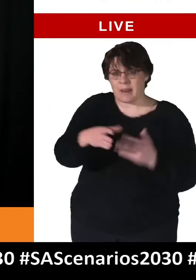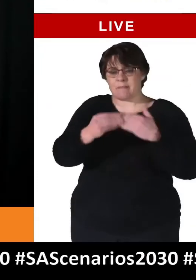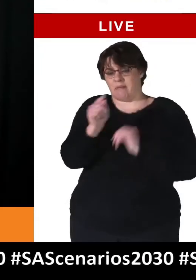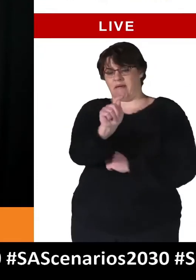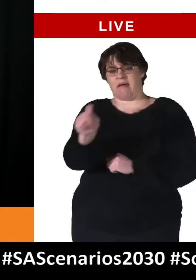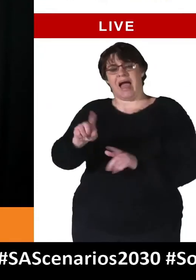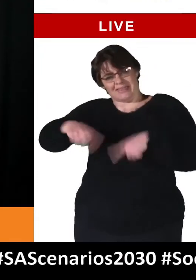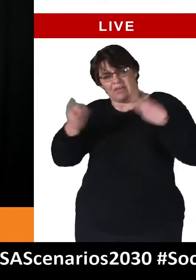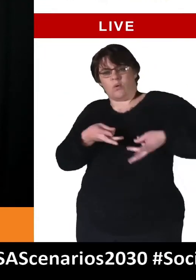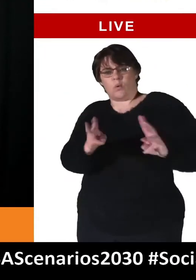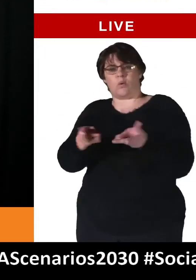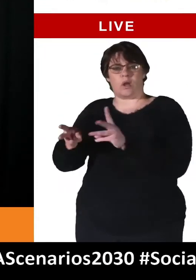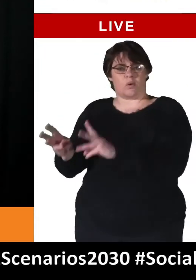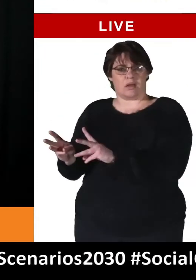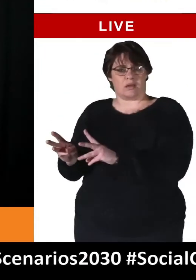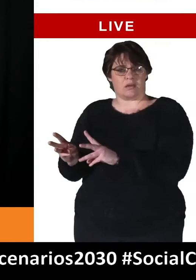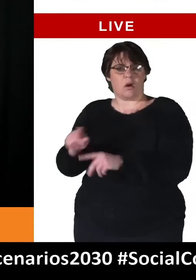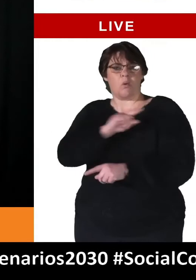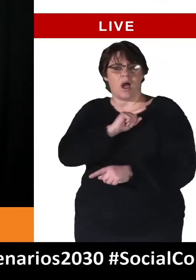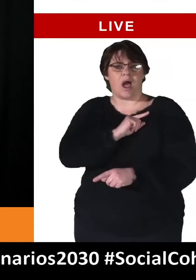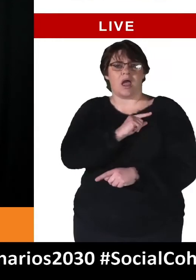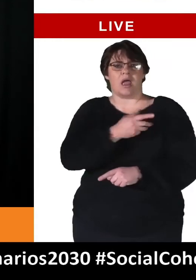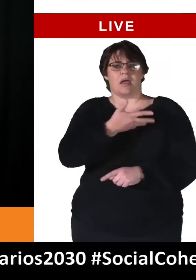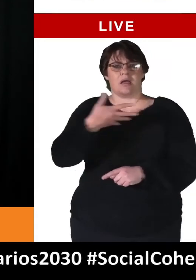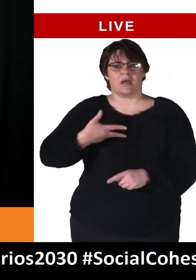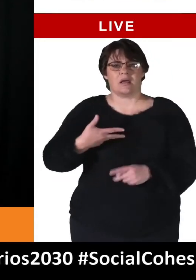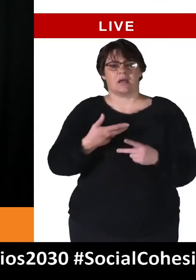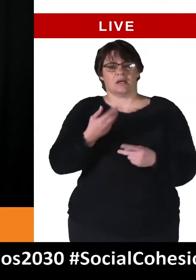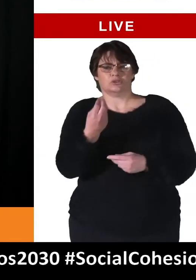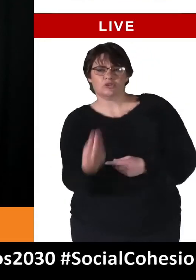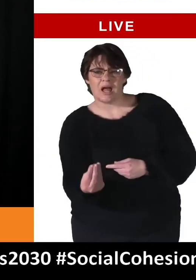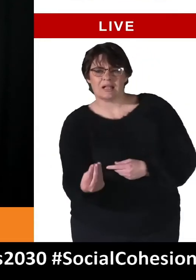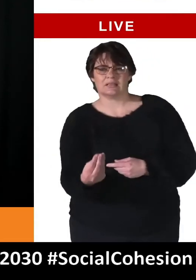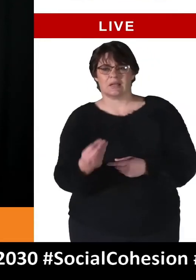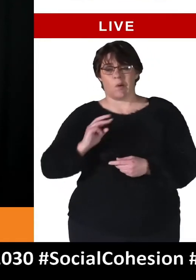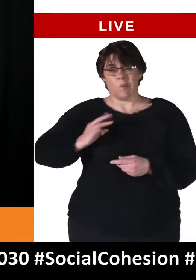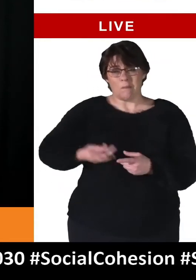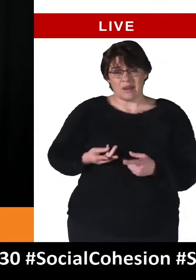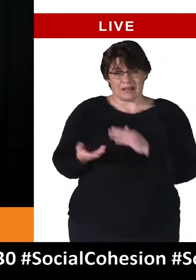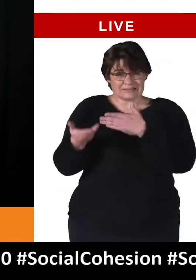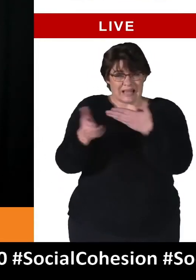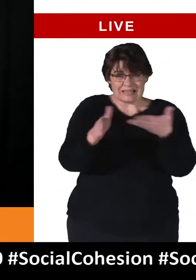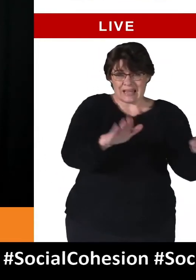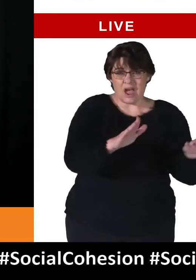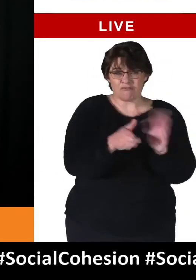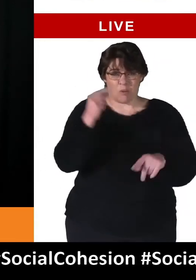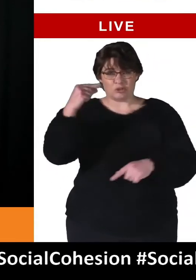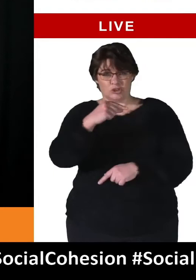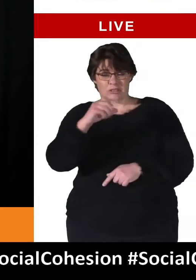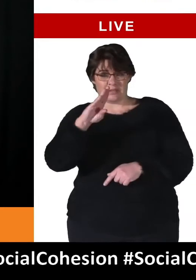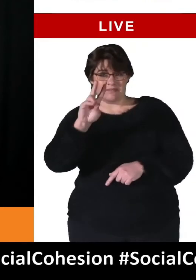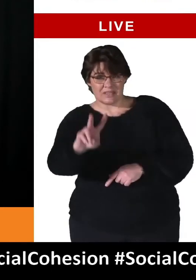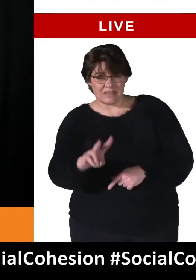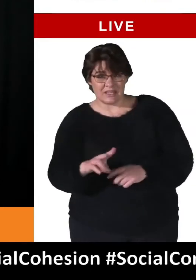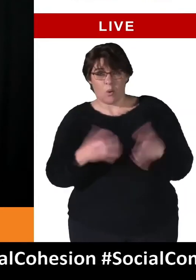that your man, your child, your woman who is dying of GBV in the streets and in the